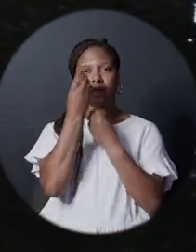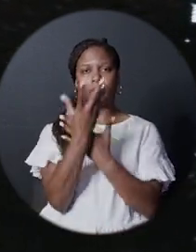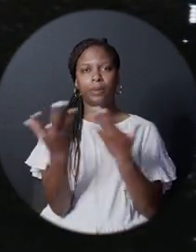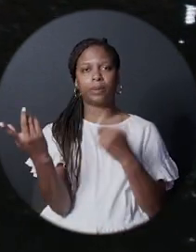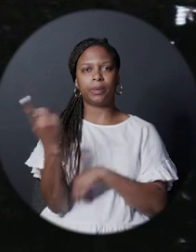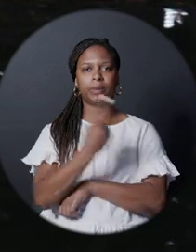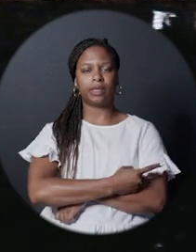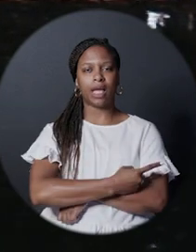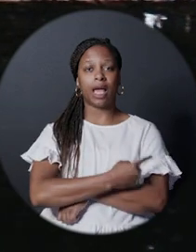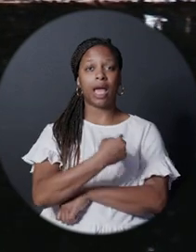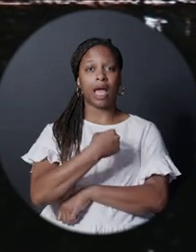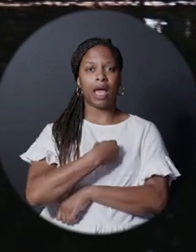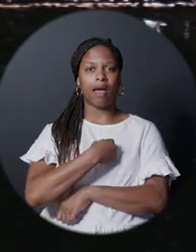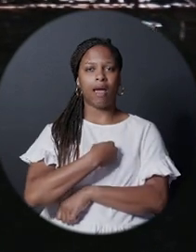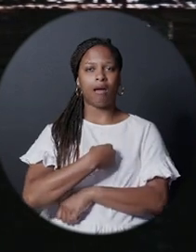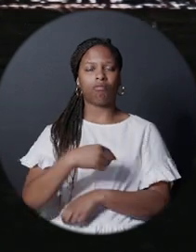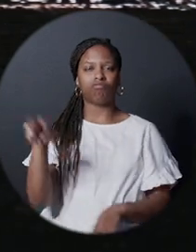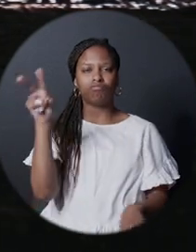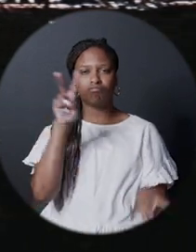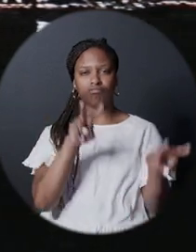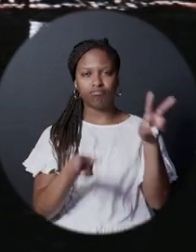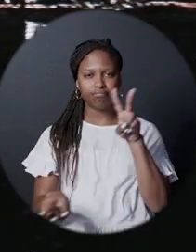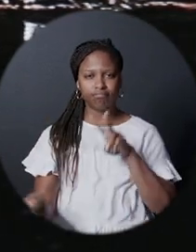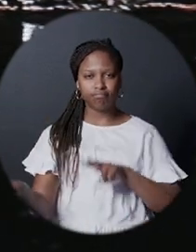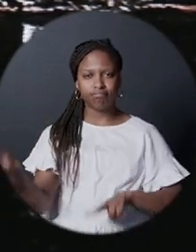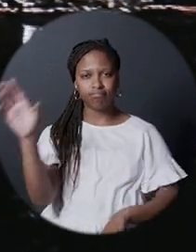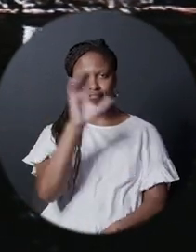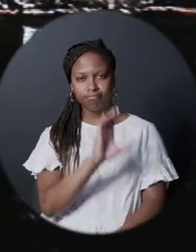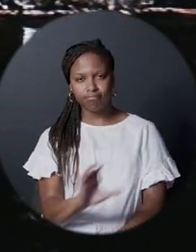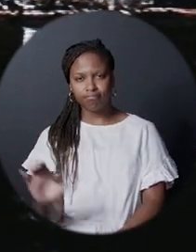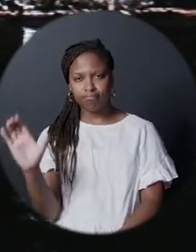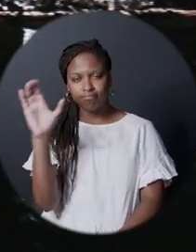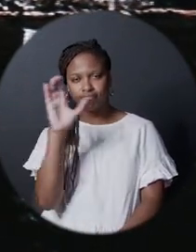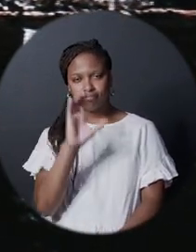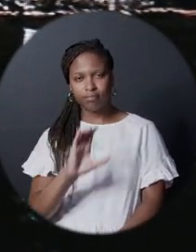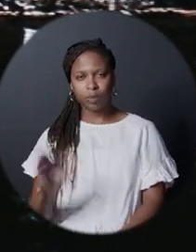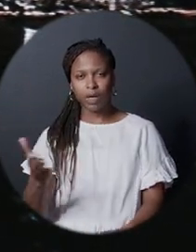I came to tell you today that I have discovered